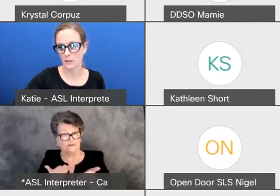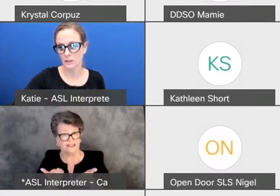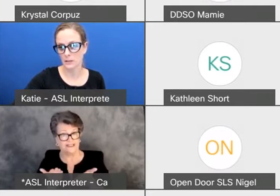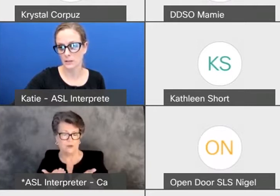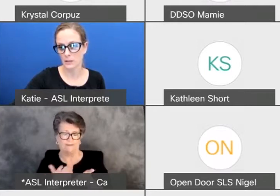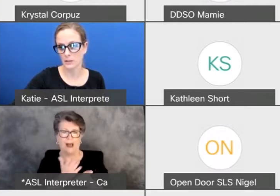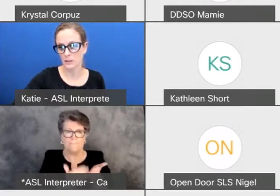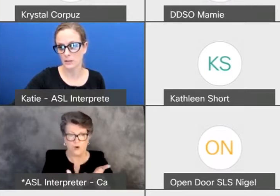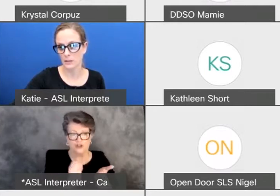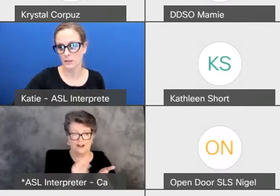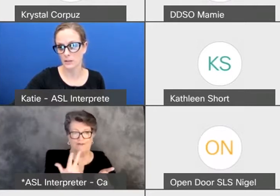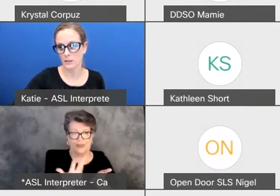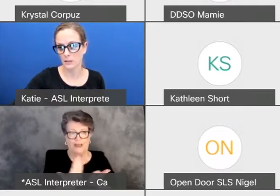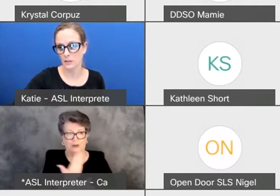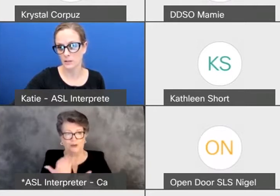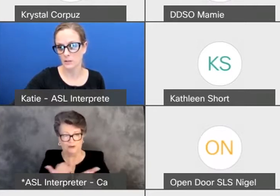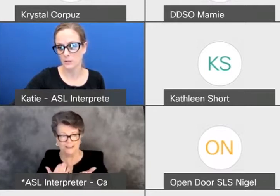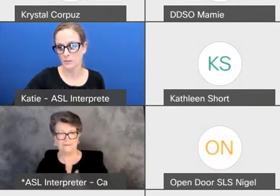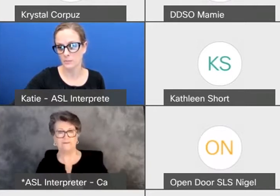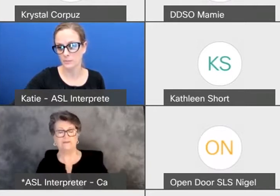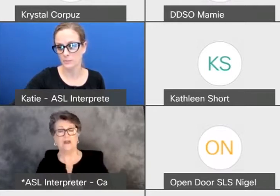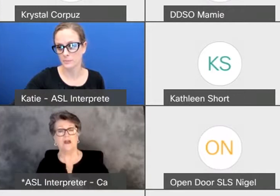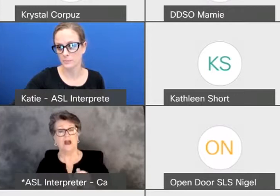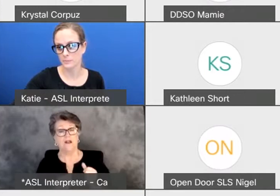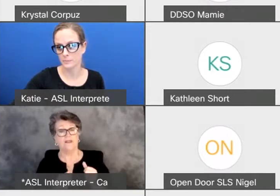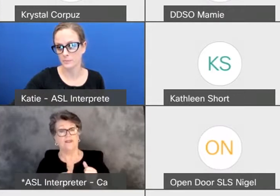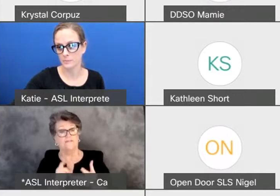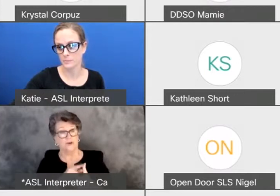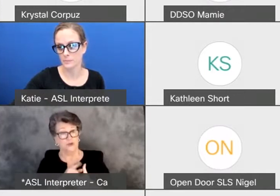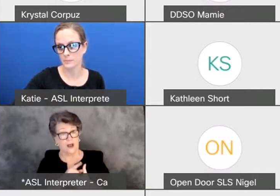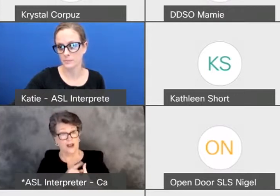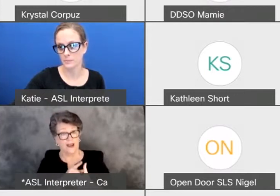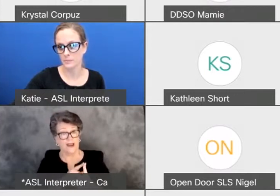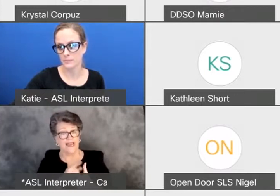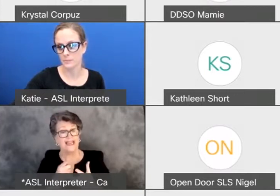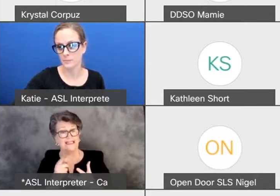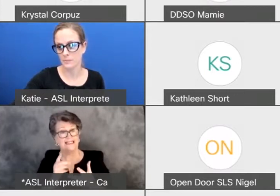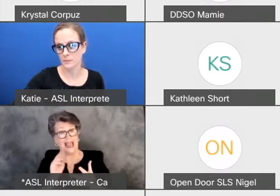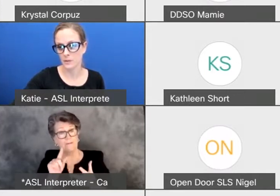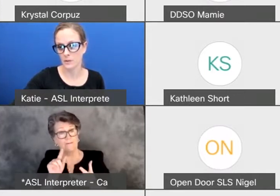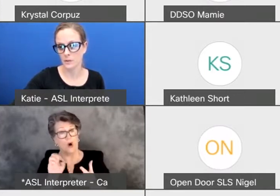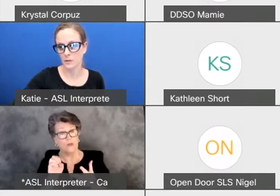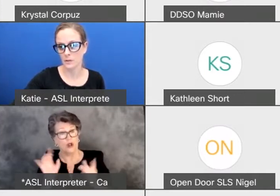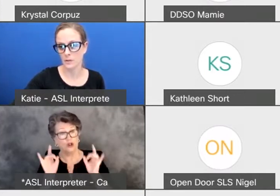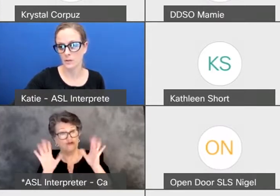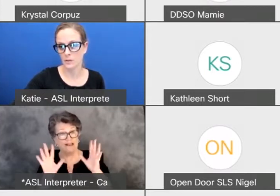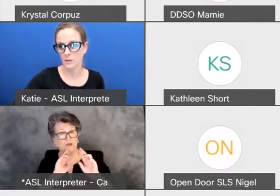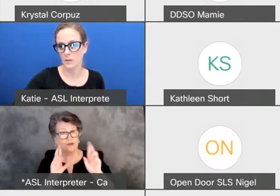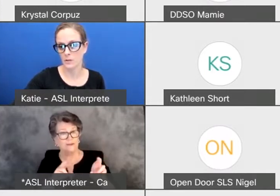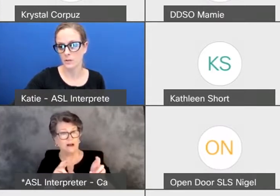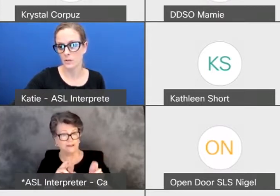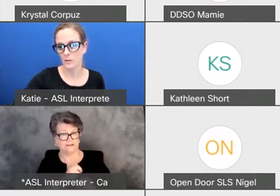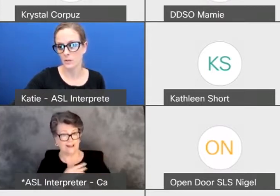portion of 3 new services. So the first service is a mobile crisis response staffing